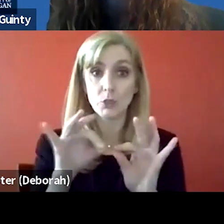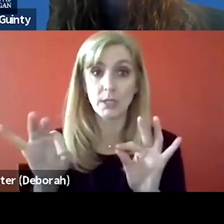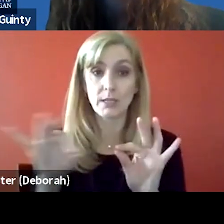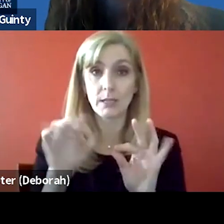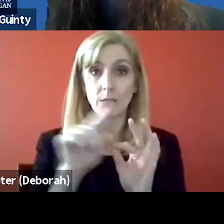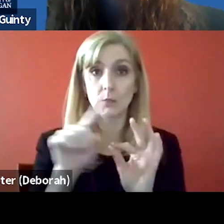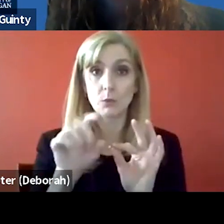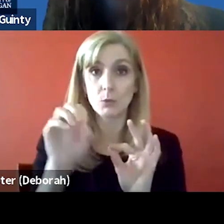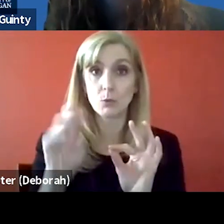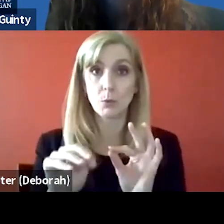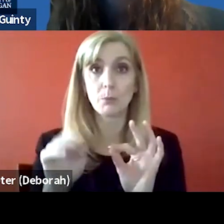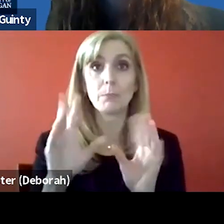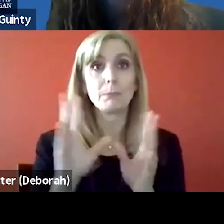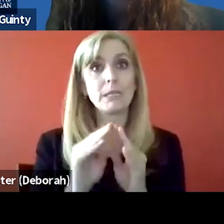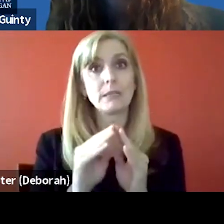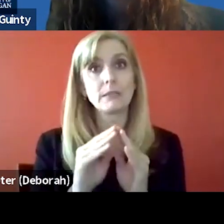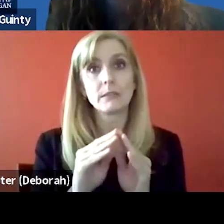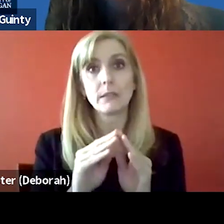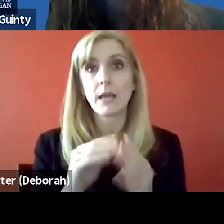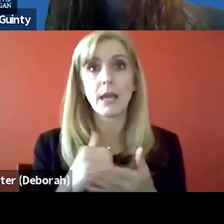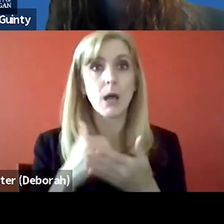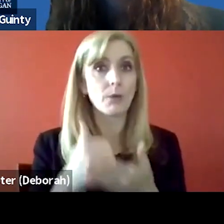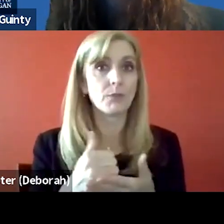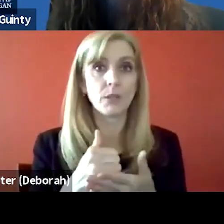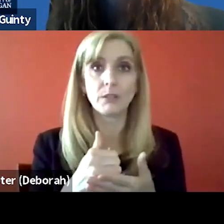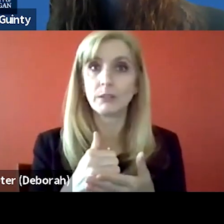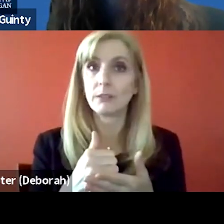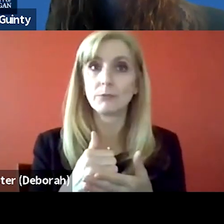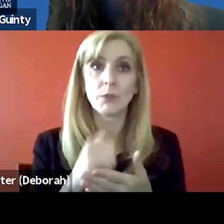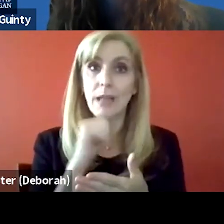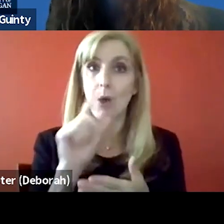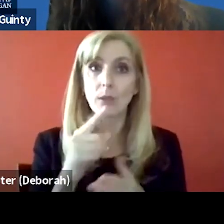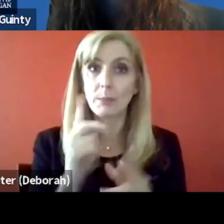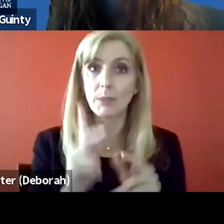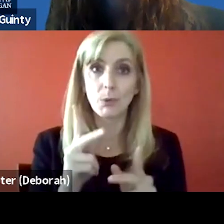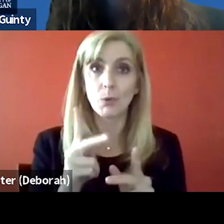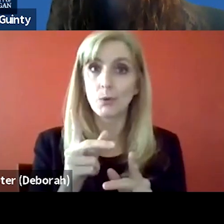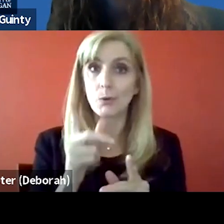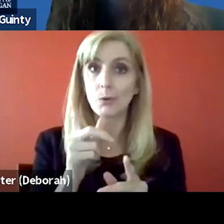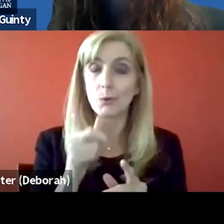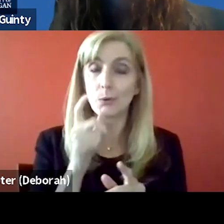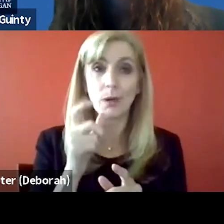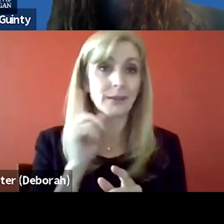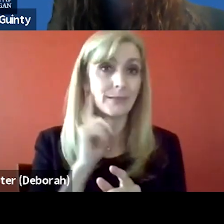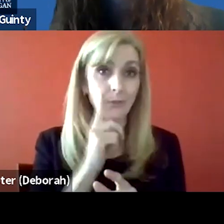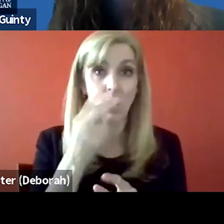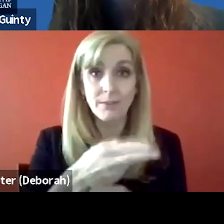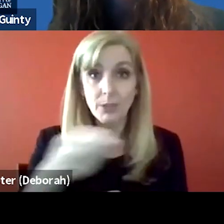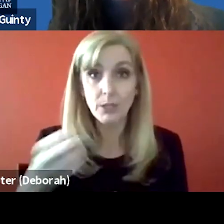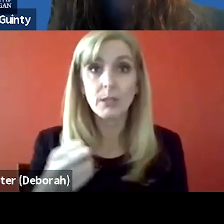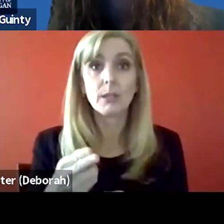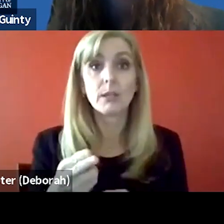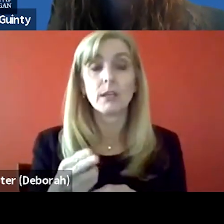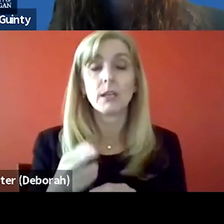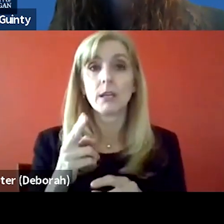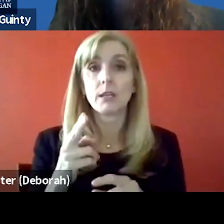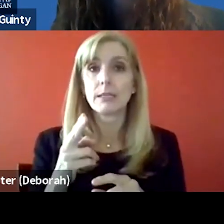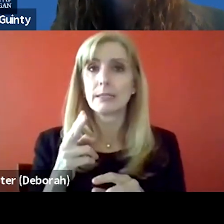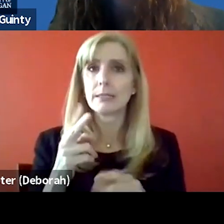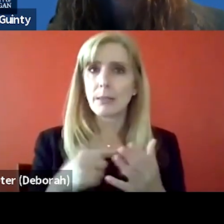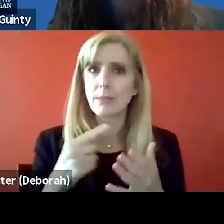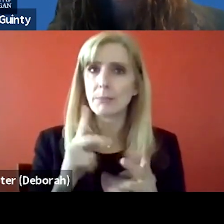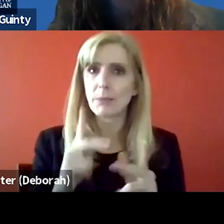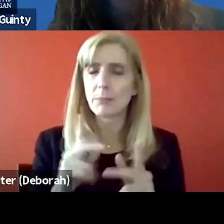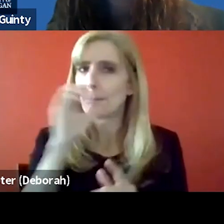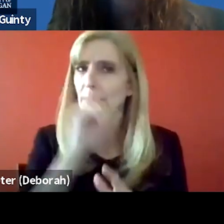is helpful for more than just people with hearing loss, because it helps people, pick up things that they may have missed if somebody